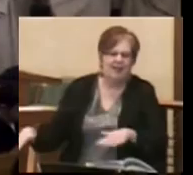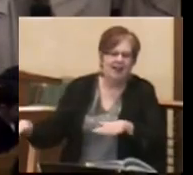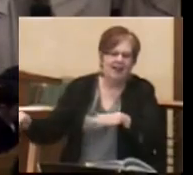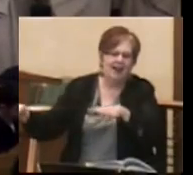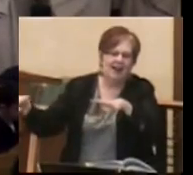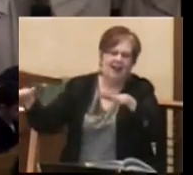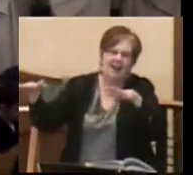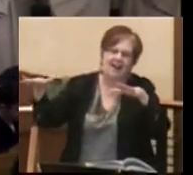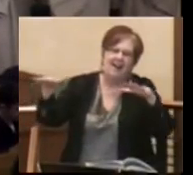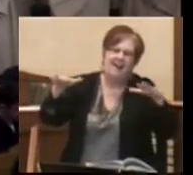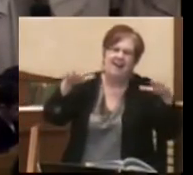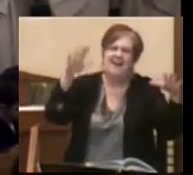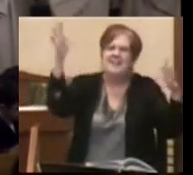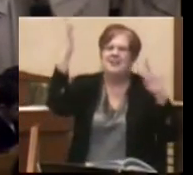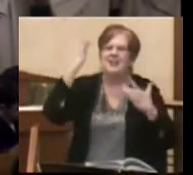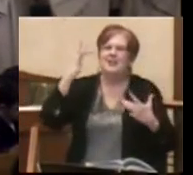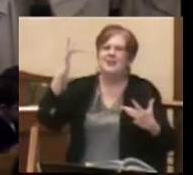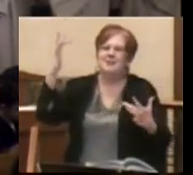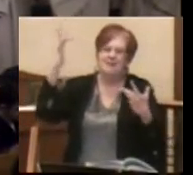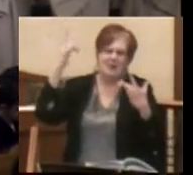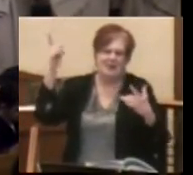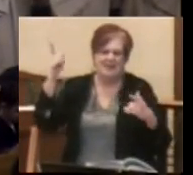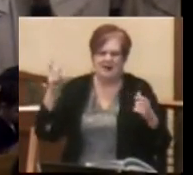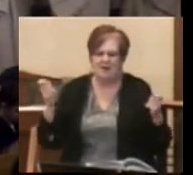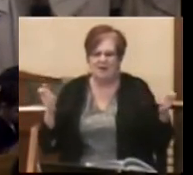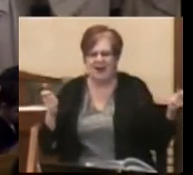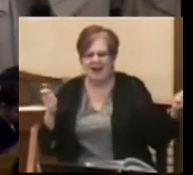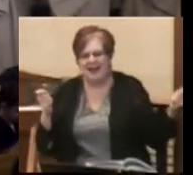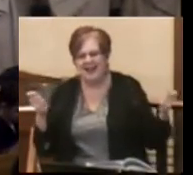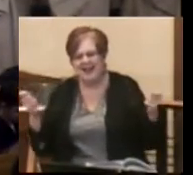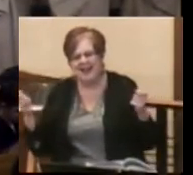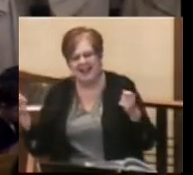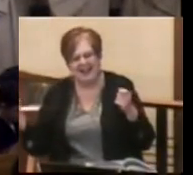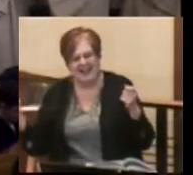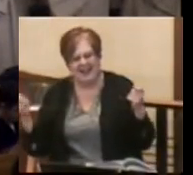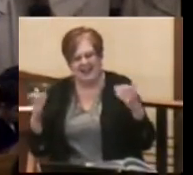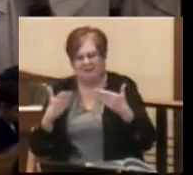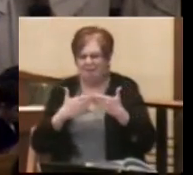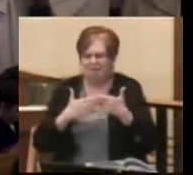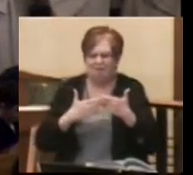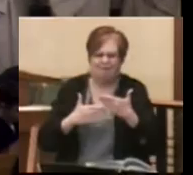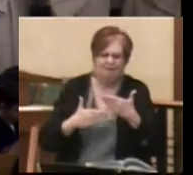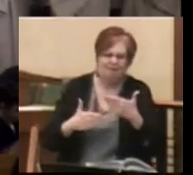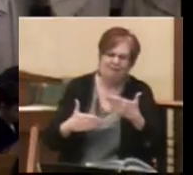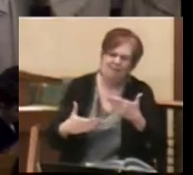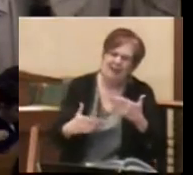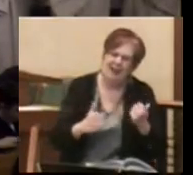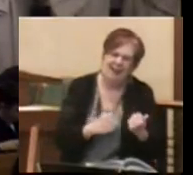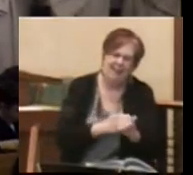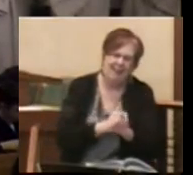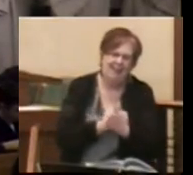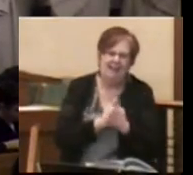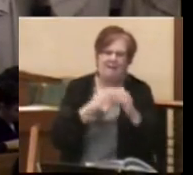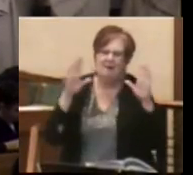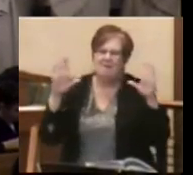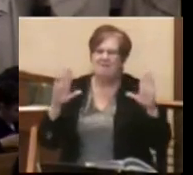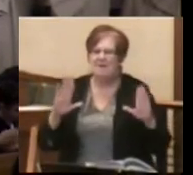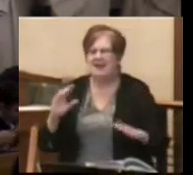flood, His mercy reigns. Unending love,